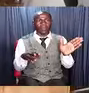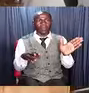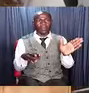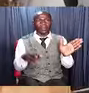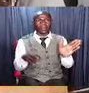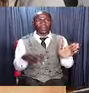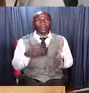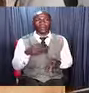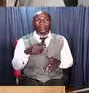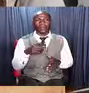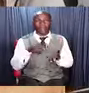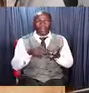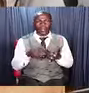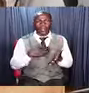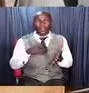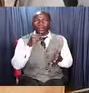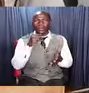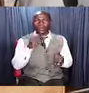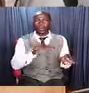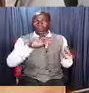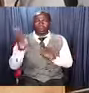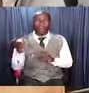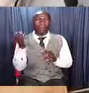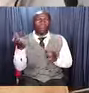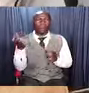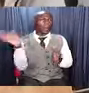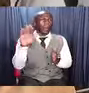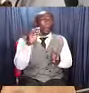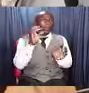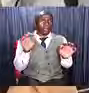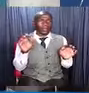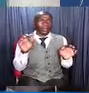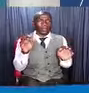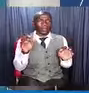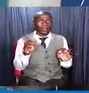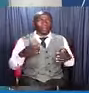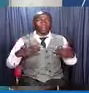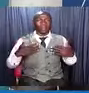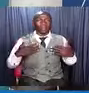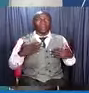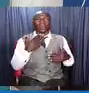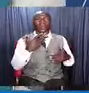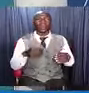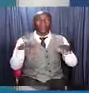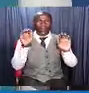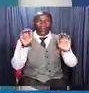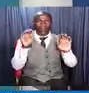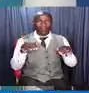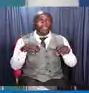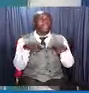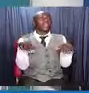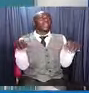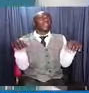gem. Mgeni huyu asiende kwao huyu. A visitor who doesn't even go to their home. Watu wanataka kwenda limia kwekwe. People want to go